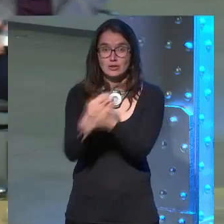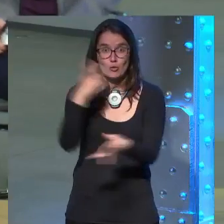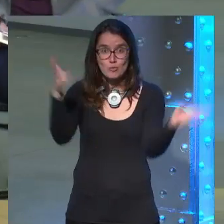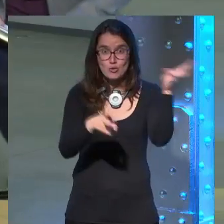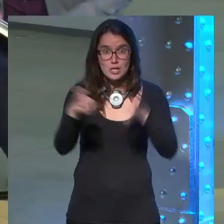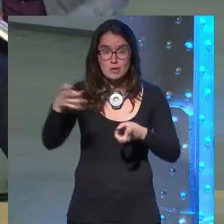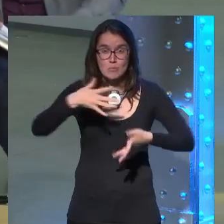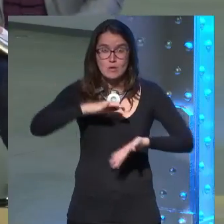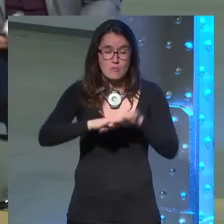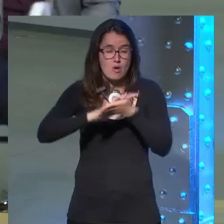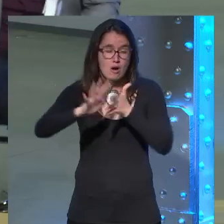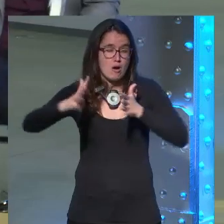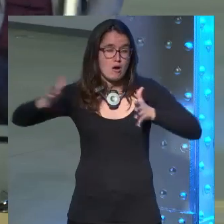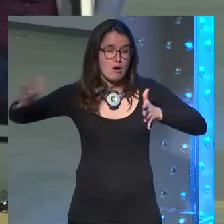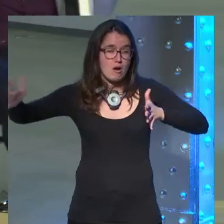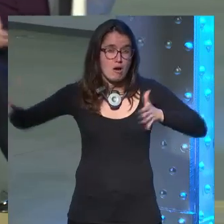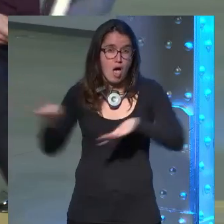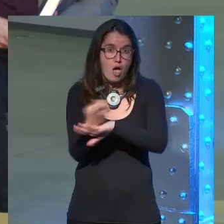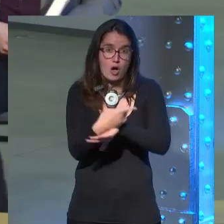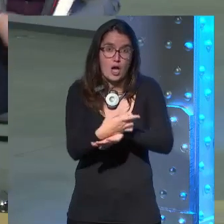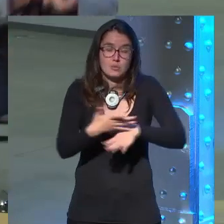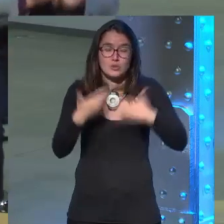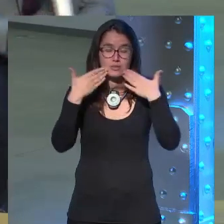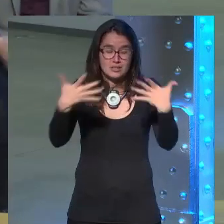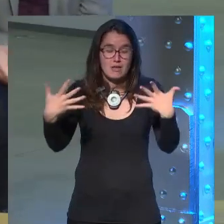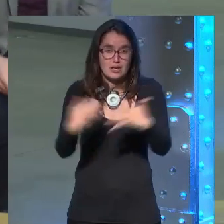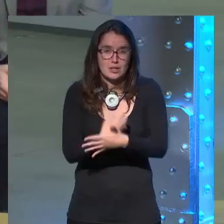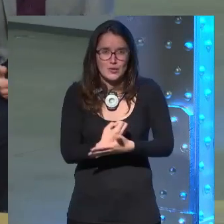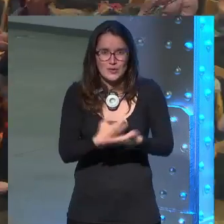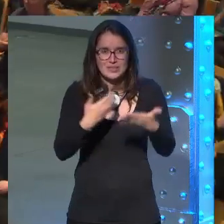thank you very much to all the audience. Gracias.